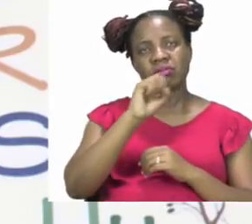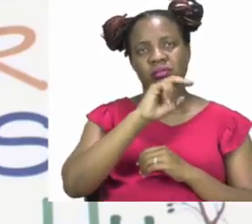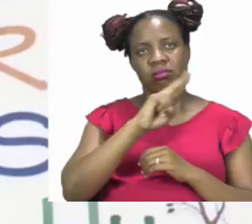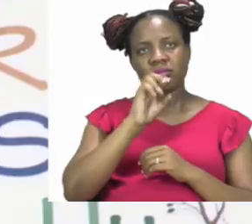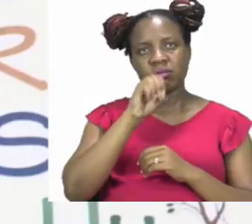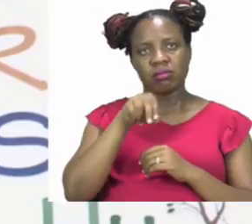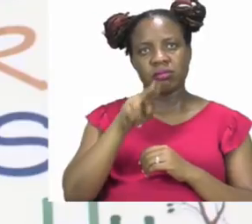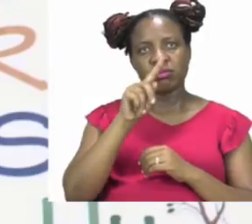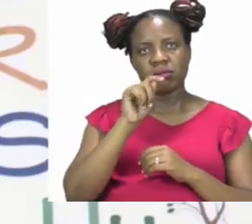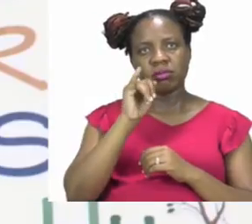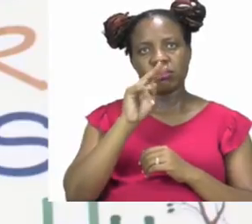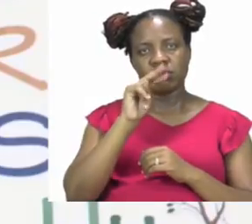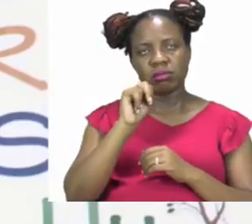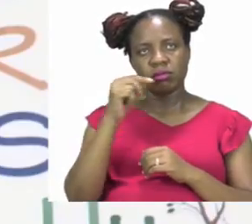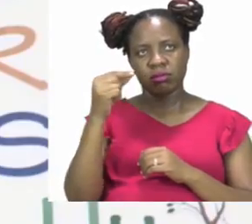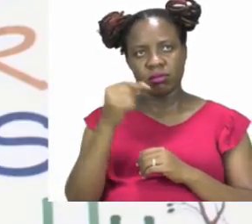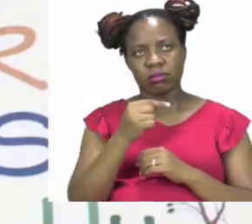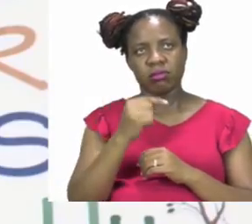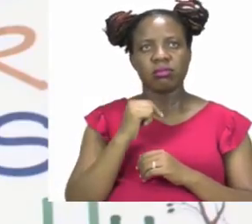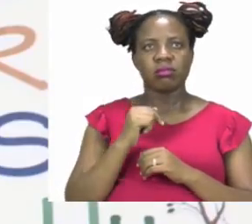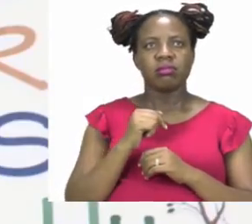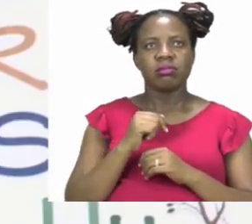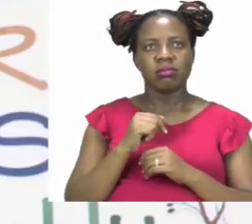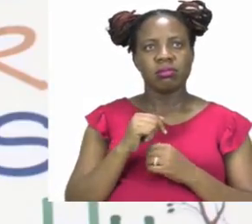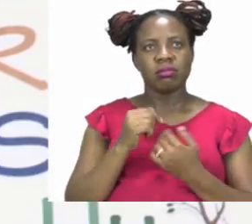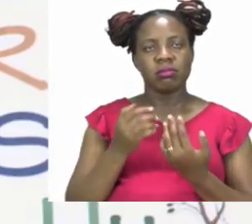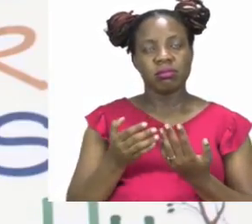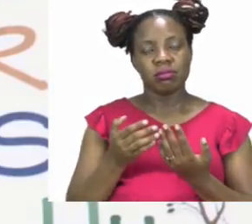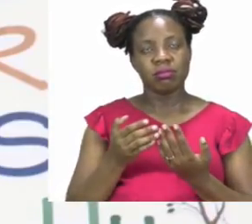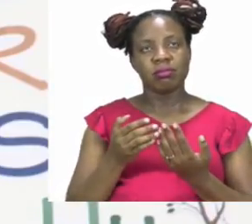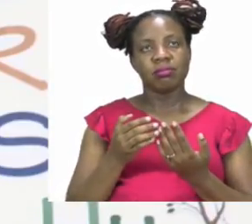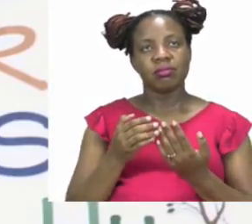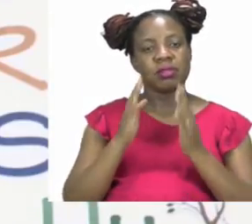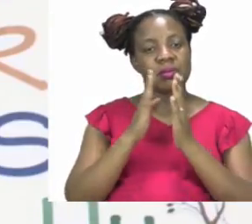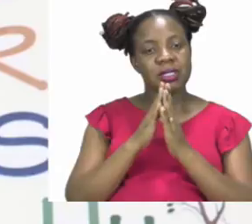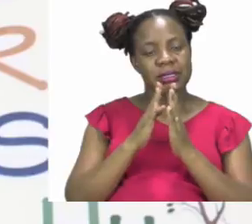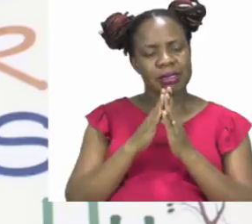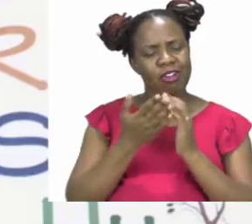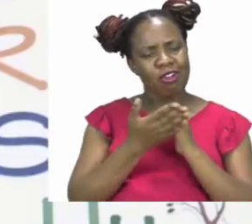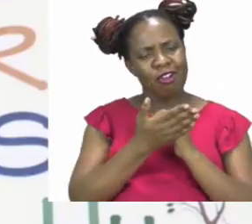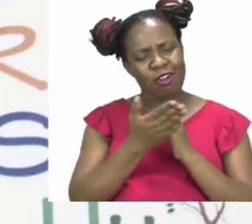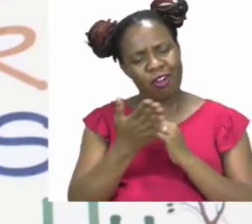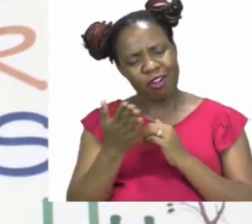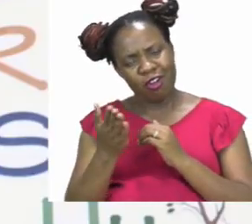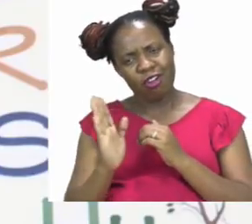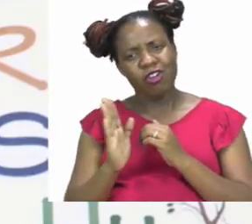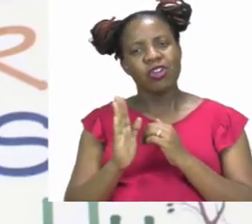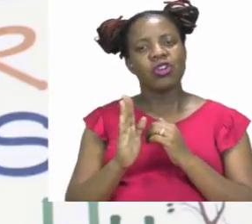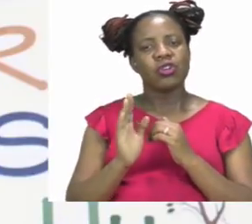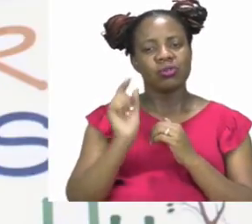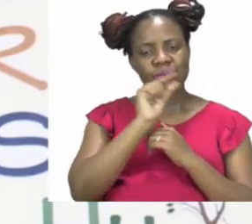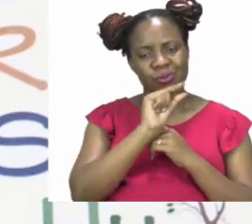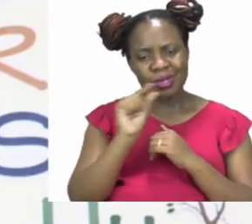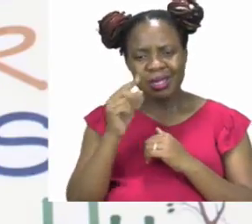present tense. All right. Now everyone, you need to go and have a look at all the words in brackets, and then you